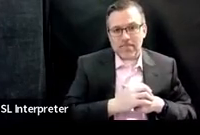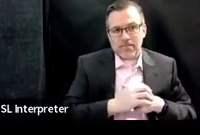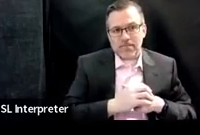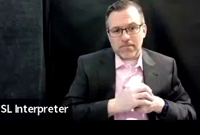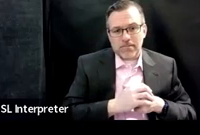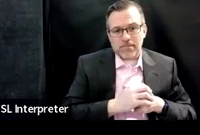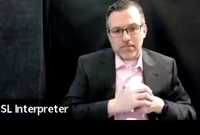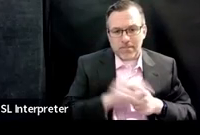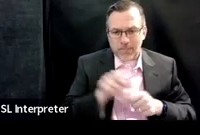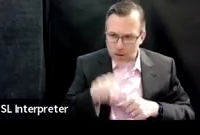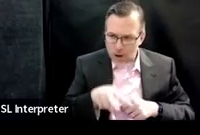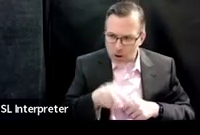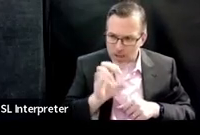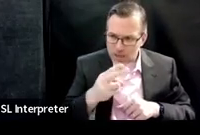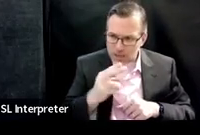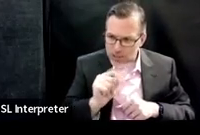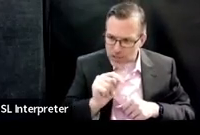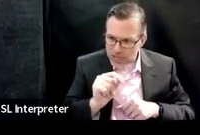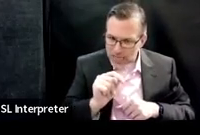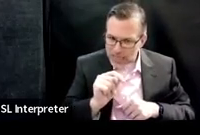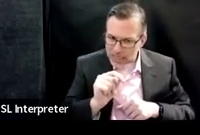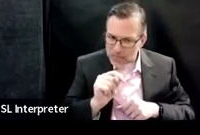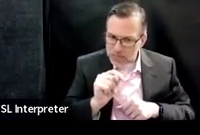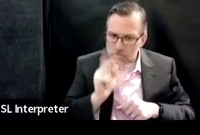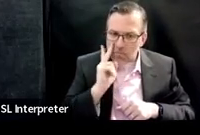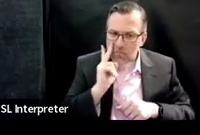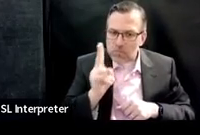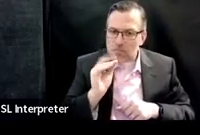I'm looking at the chat box and I don't see anything.